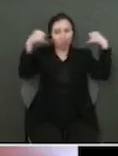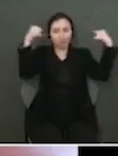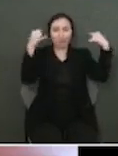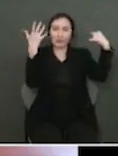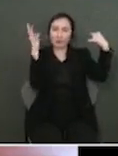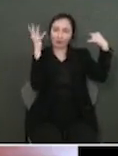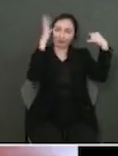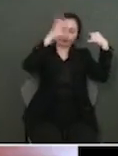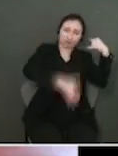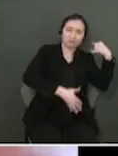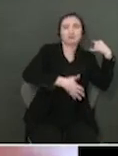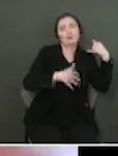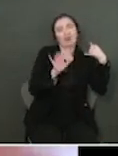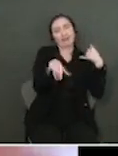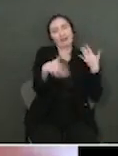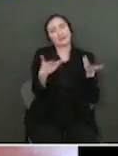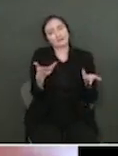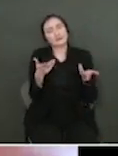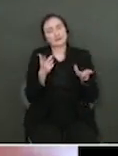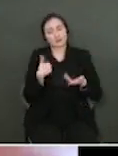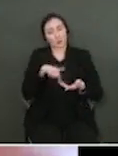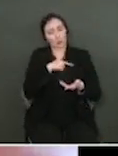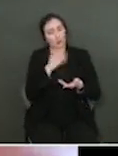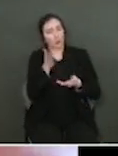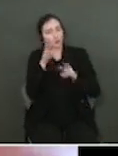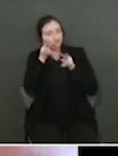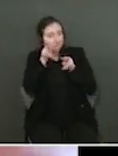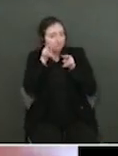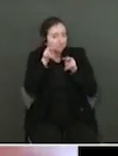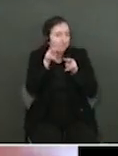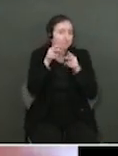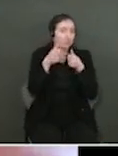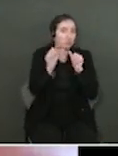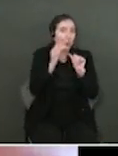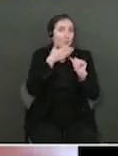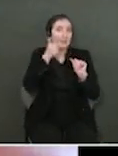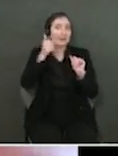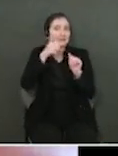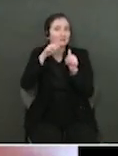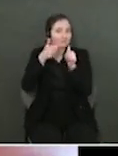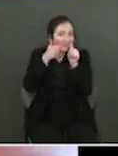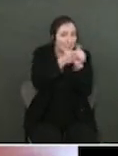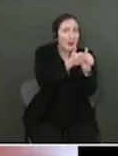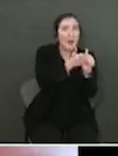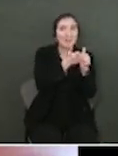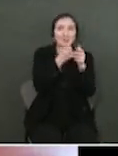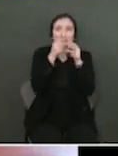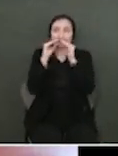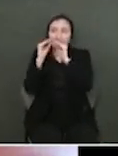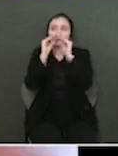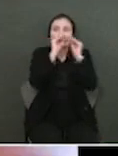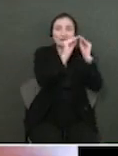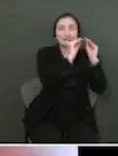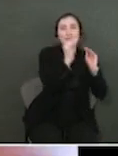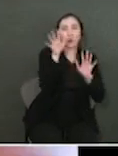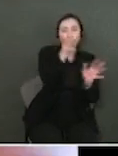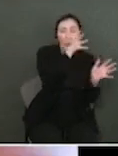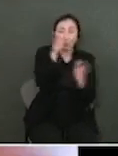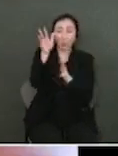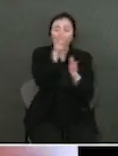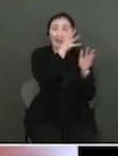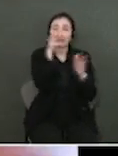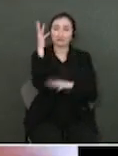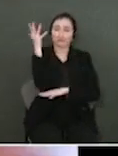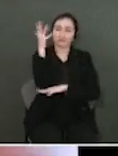attention to. We're going to do the best we can to keep up in the event that those wind conditions cause